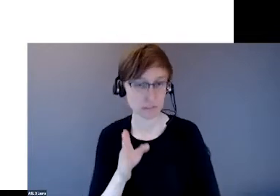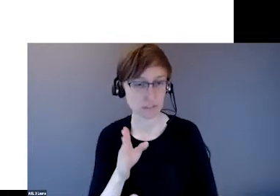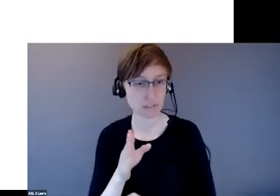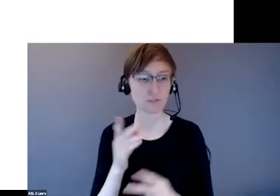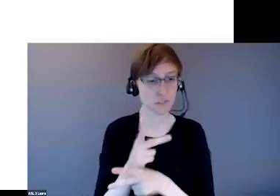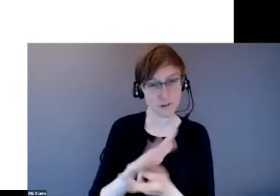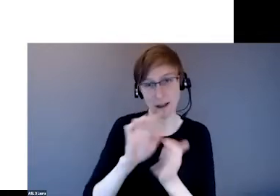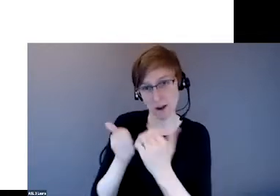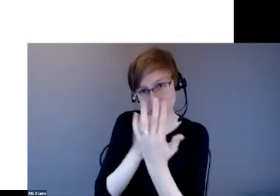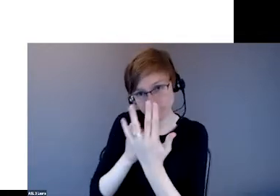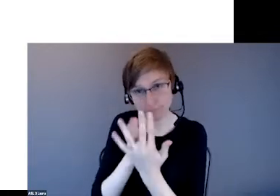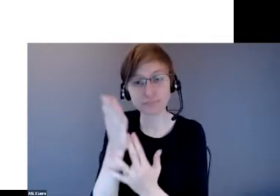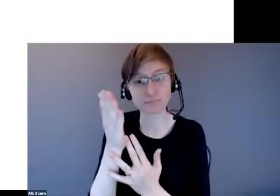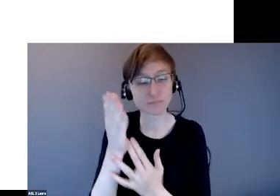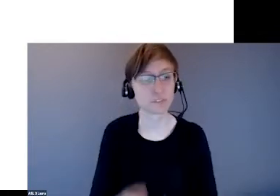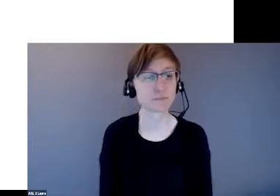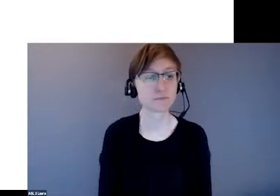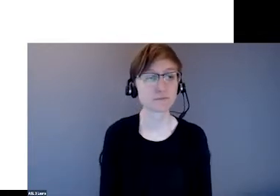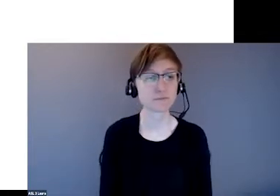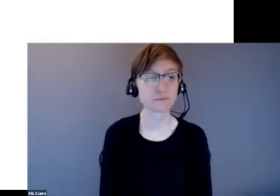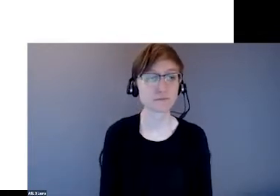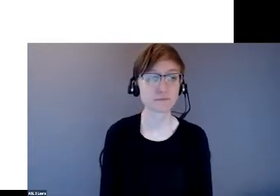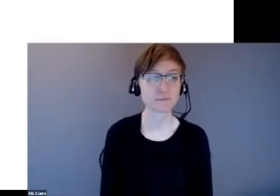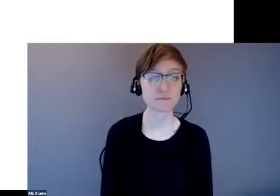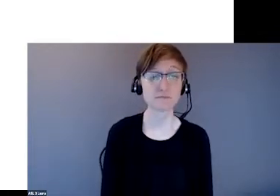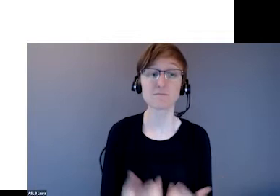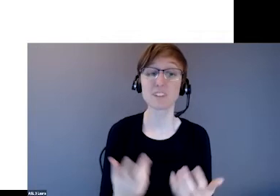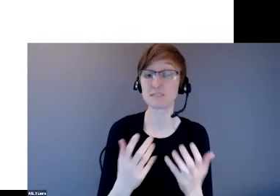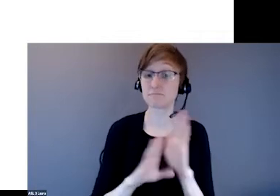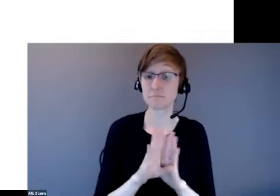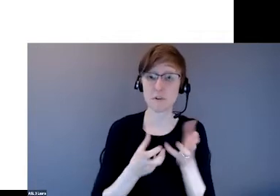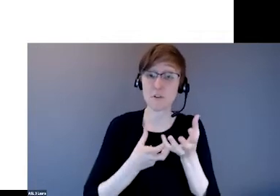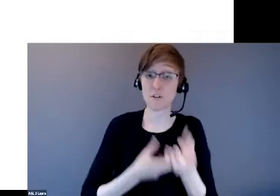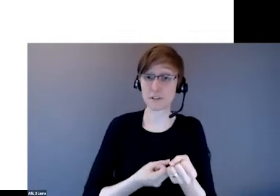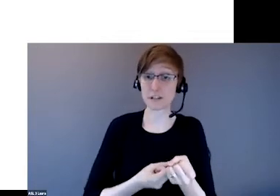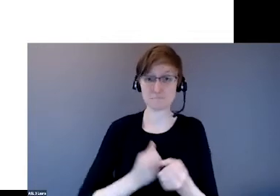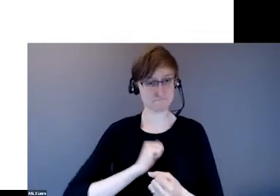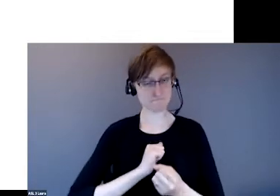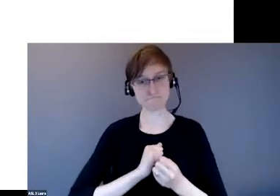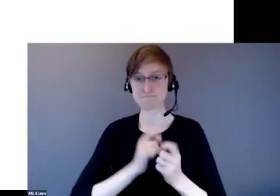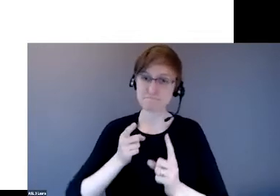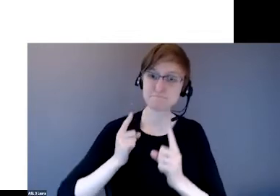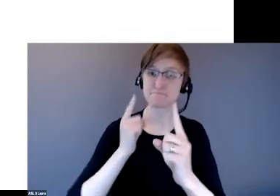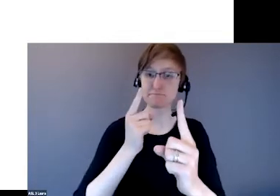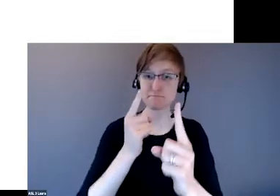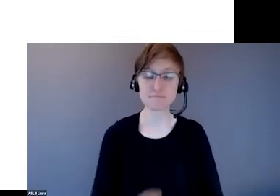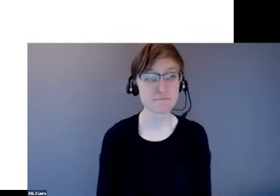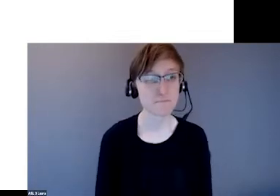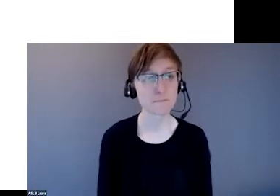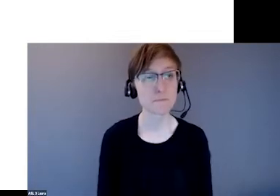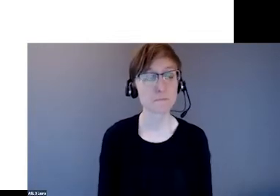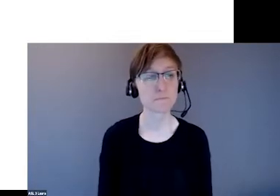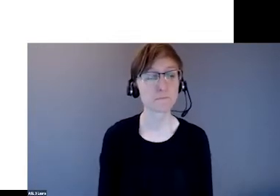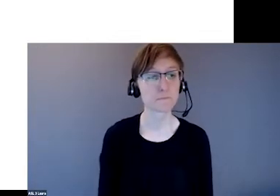those barriers, and also things like building confidence and self-determination. So as mentioned before, you can't just have one of